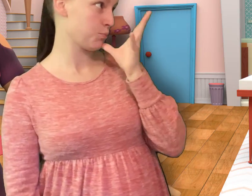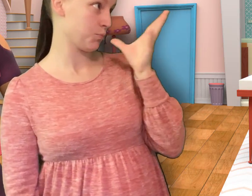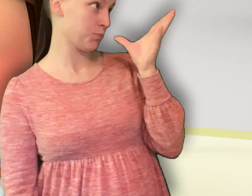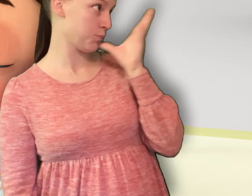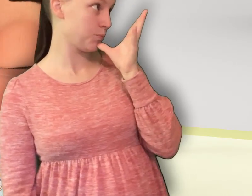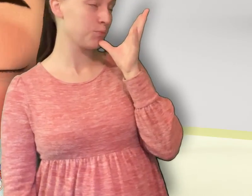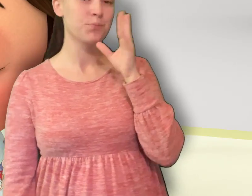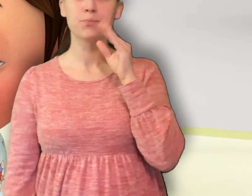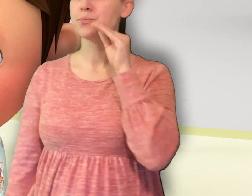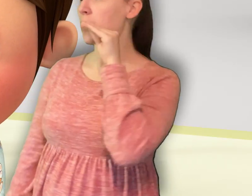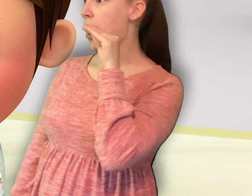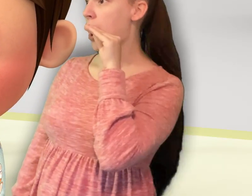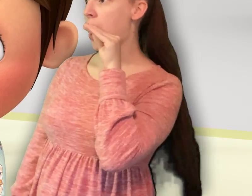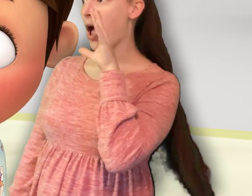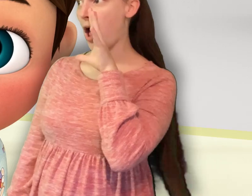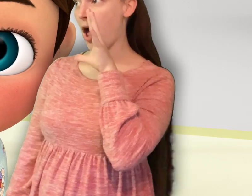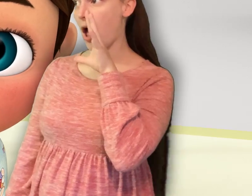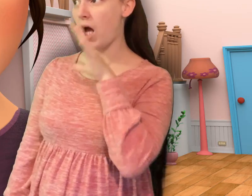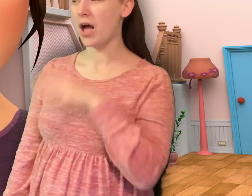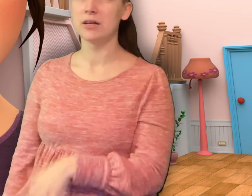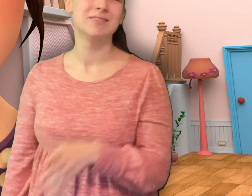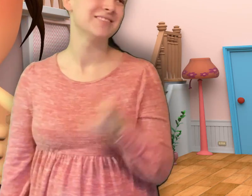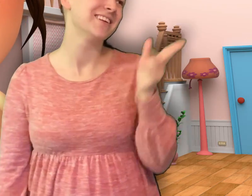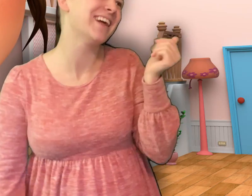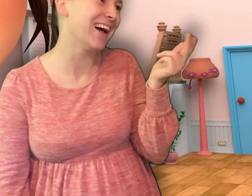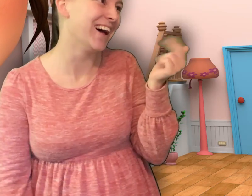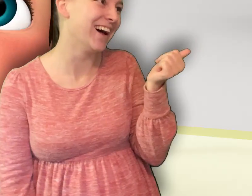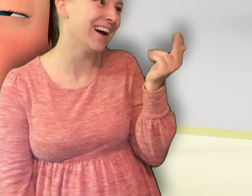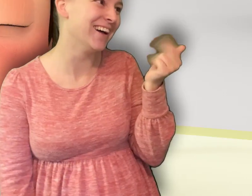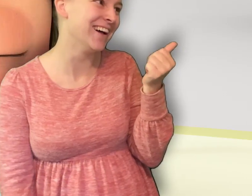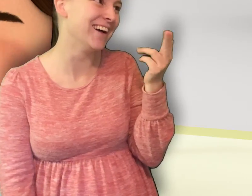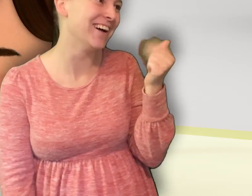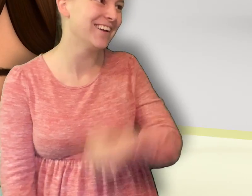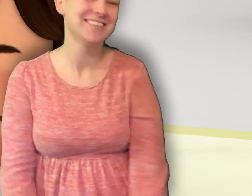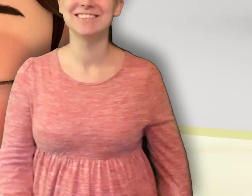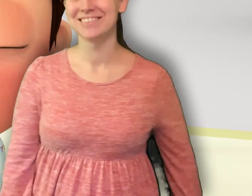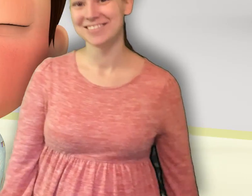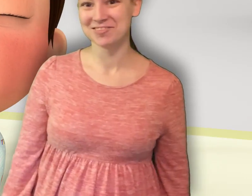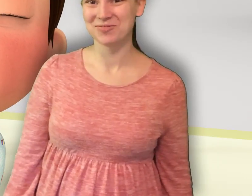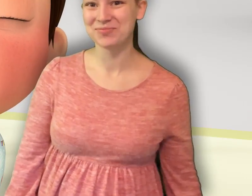lies no mama open your mouth